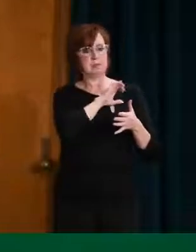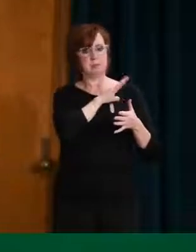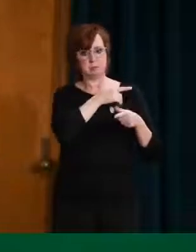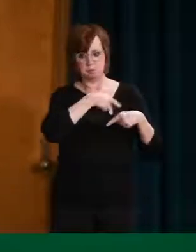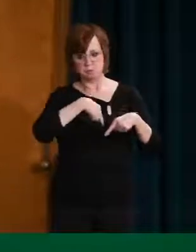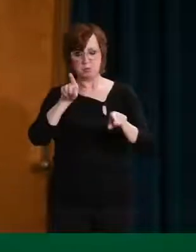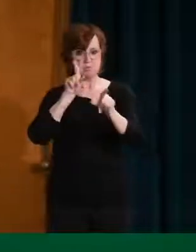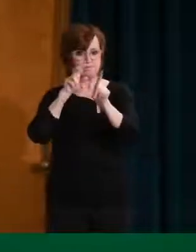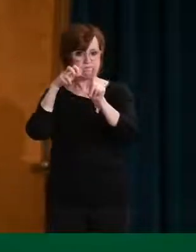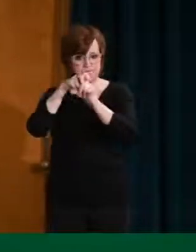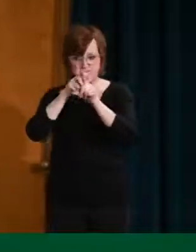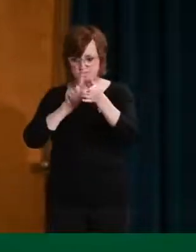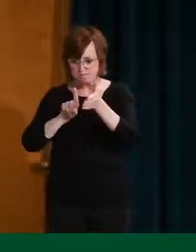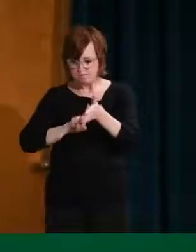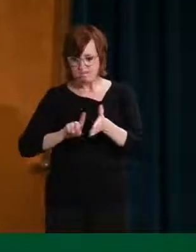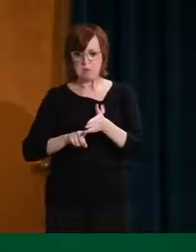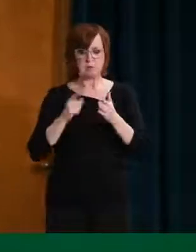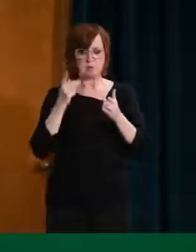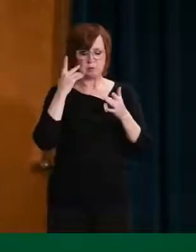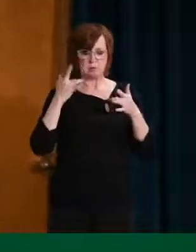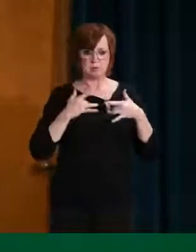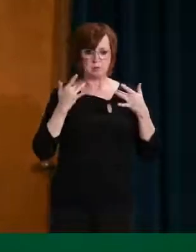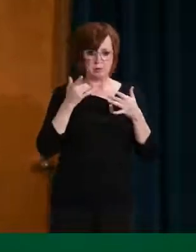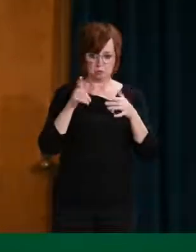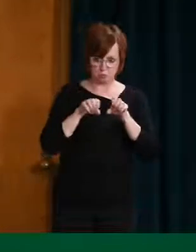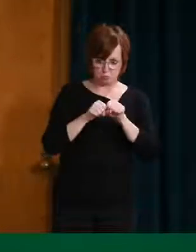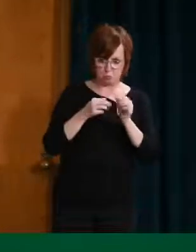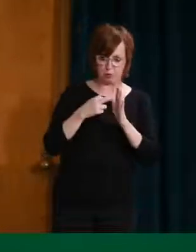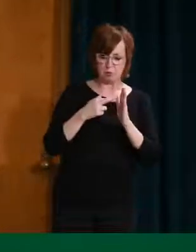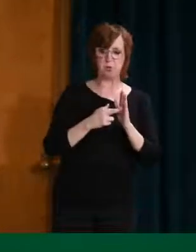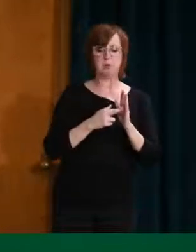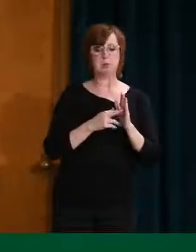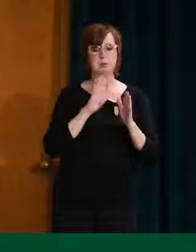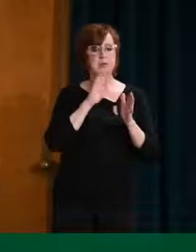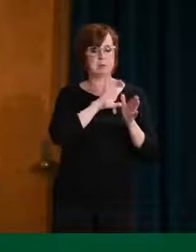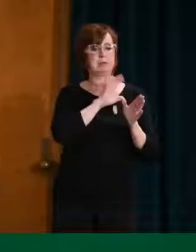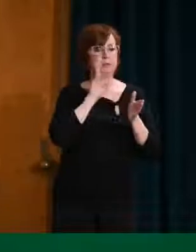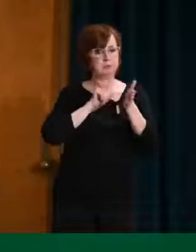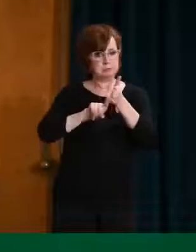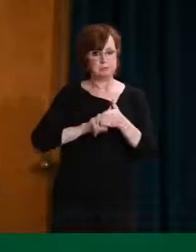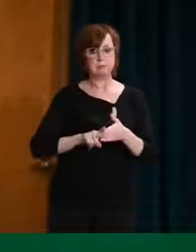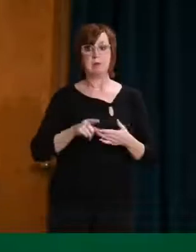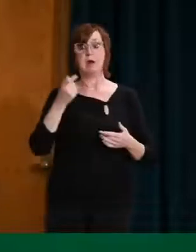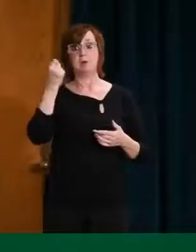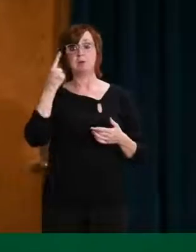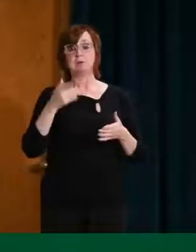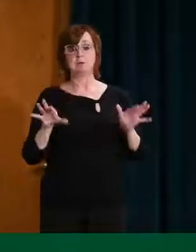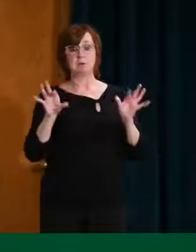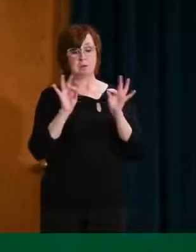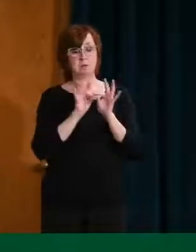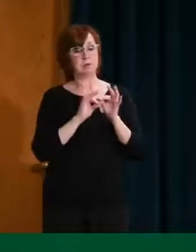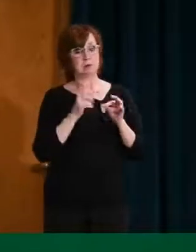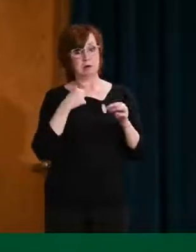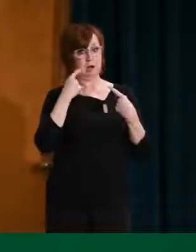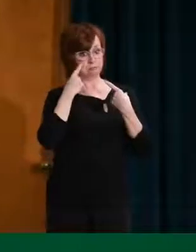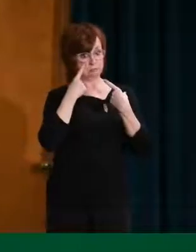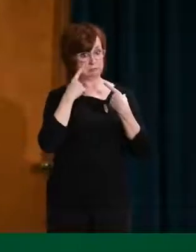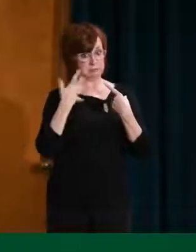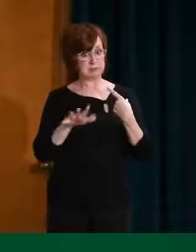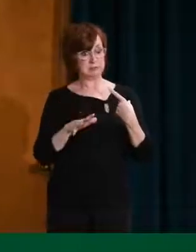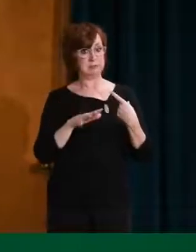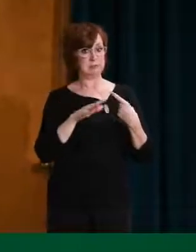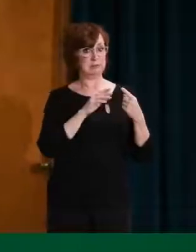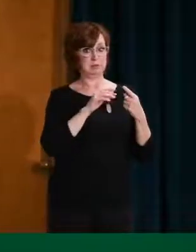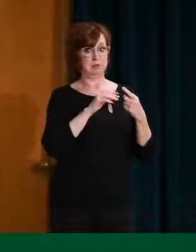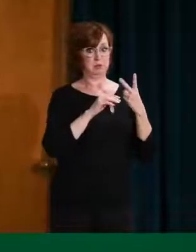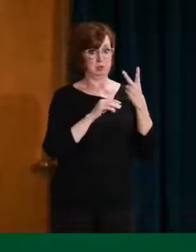there is in fact a violation in place. But the fact of the matter is Saskatchewan people, and I have seen this in community after community,